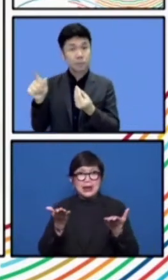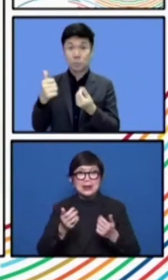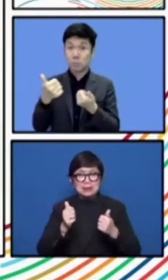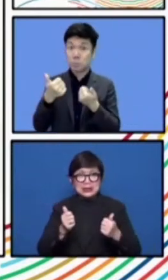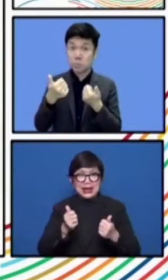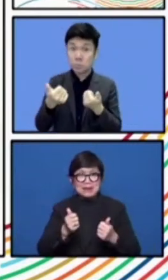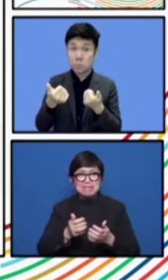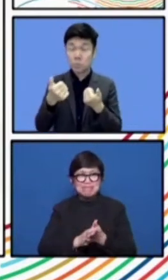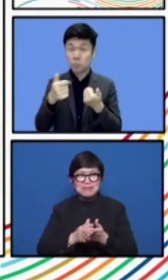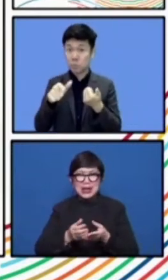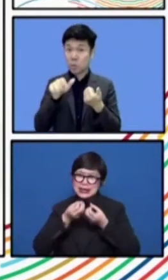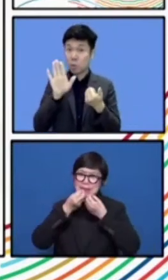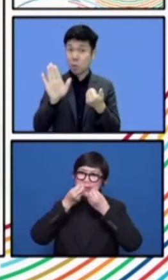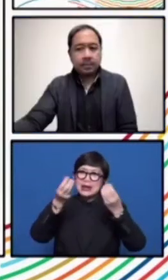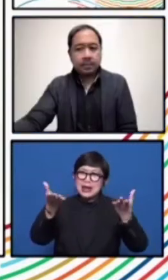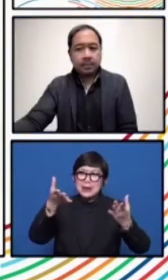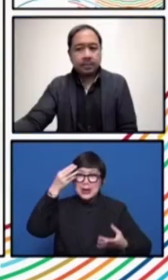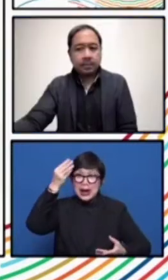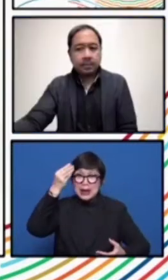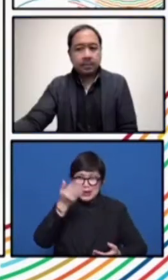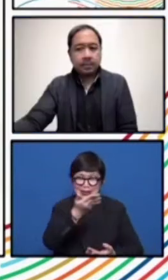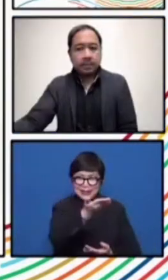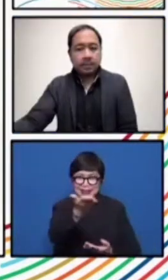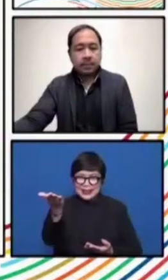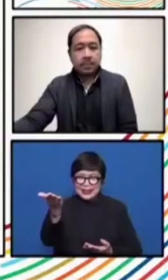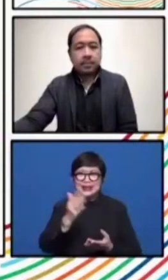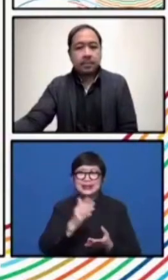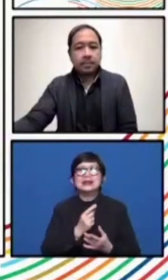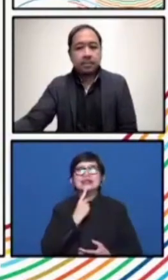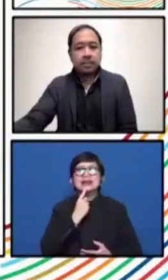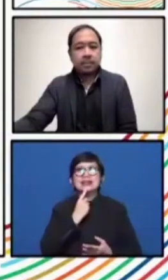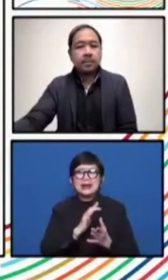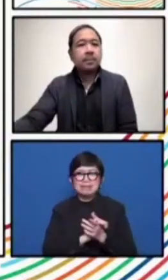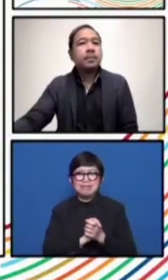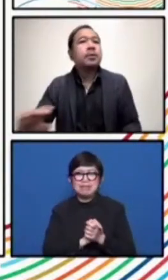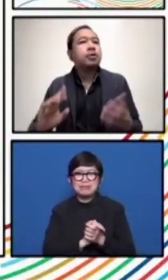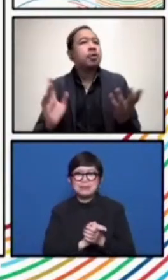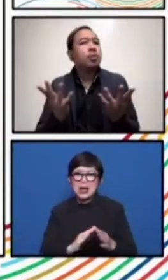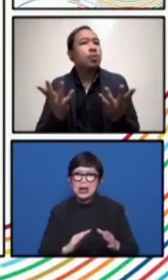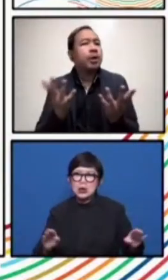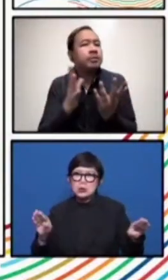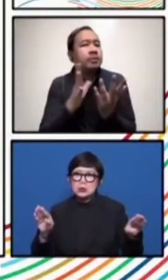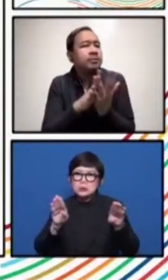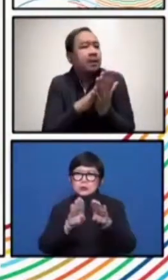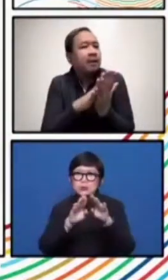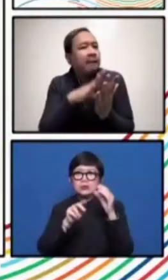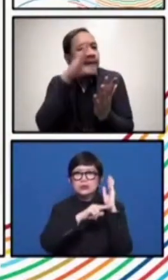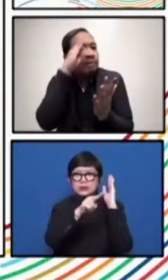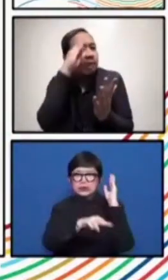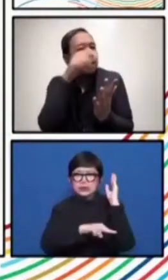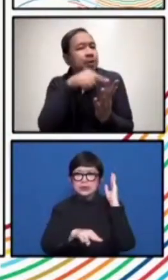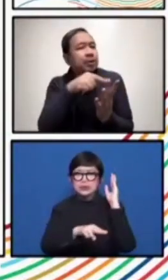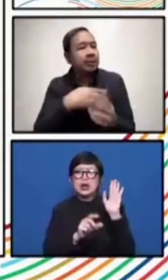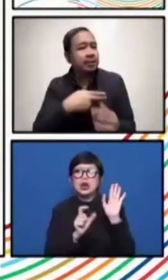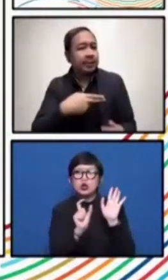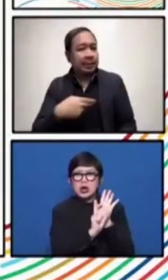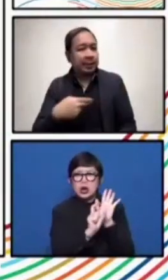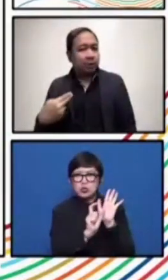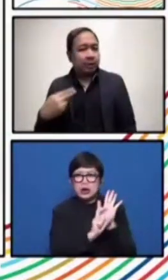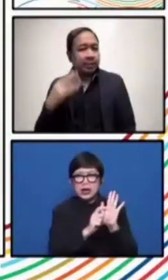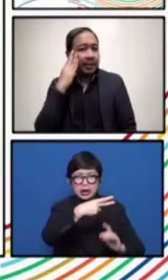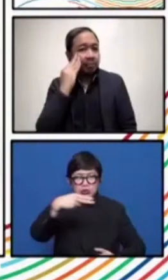harmonization Indonesian law and crpd what are the what are the main lessons uh that we might draw from the Indonesian experience